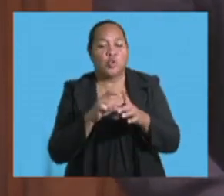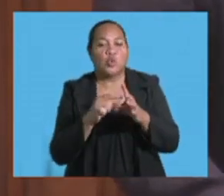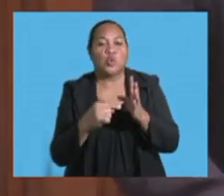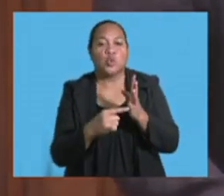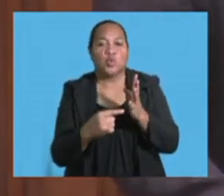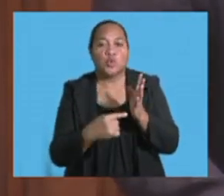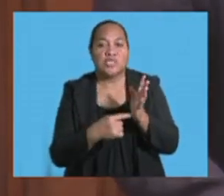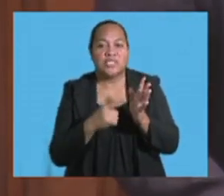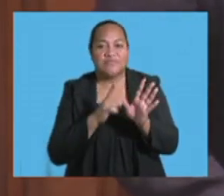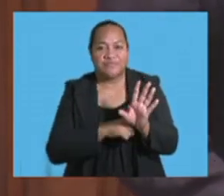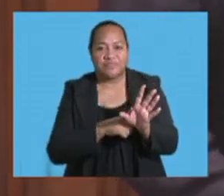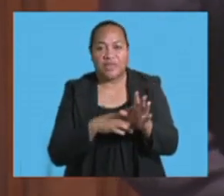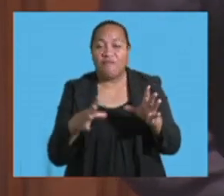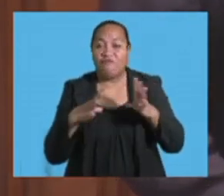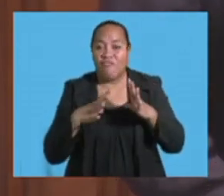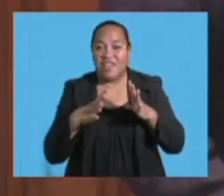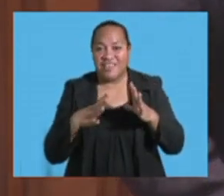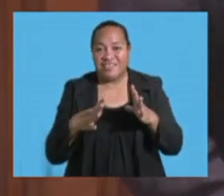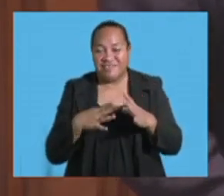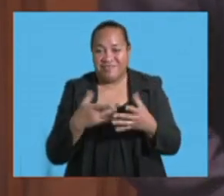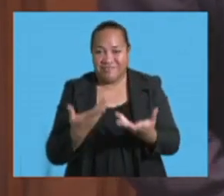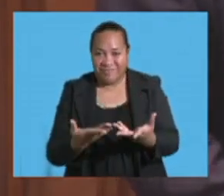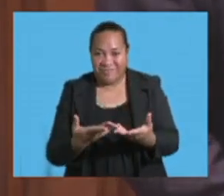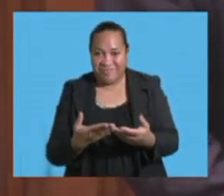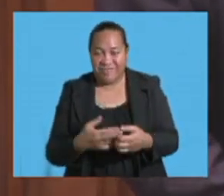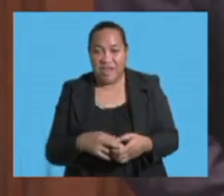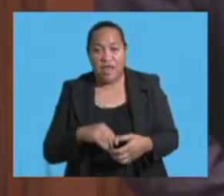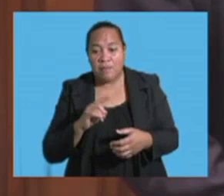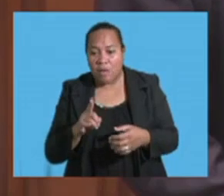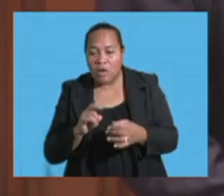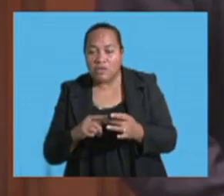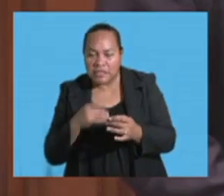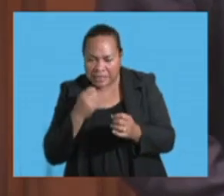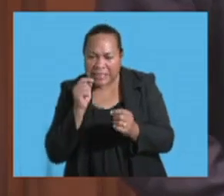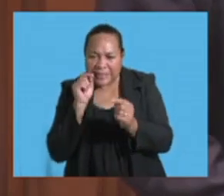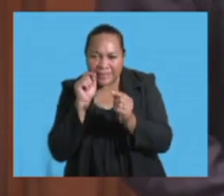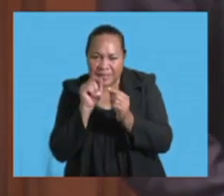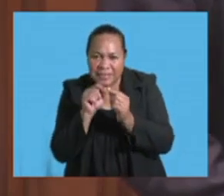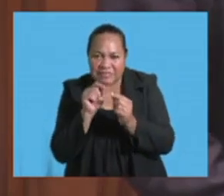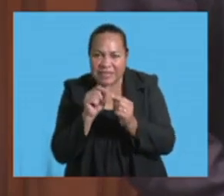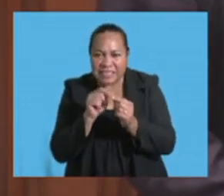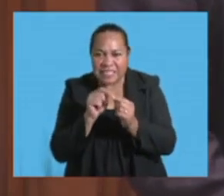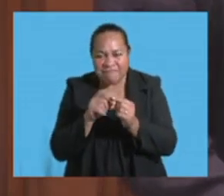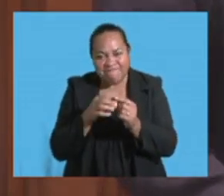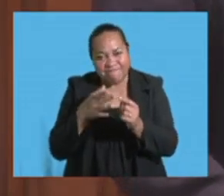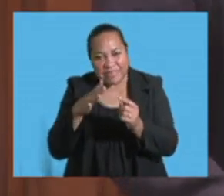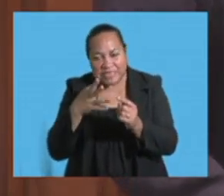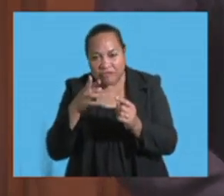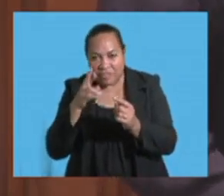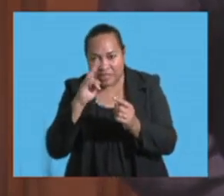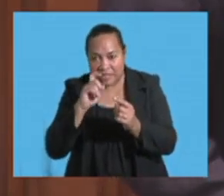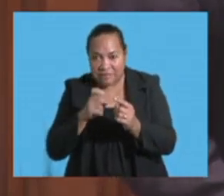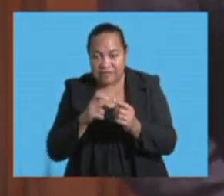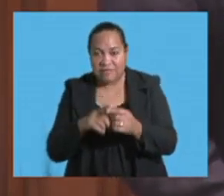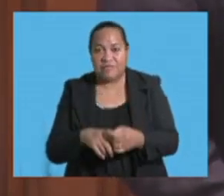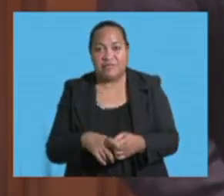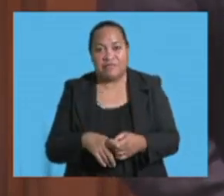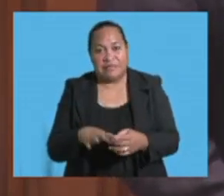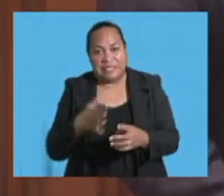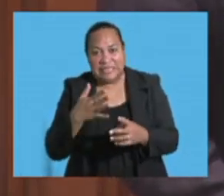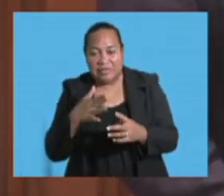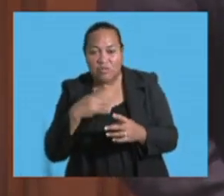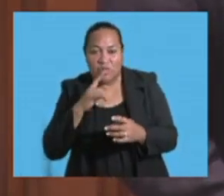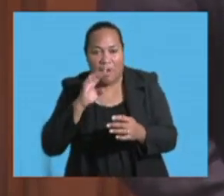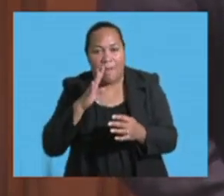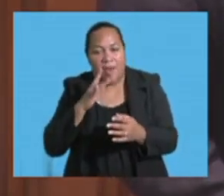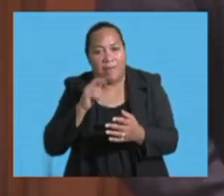However, the respective tax incentive is subject to specific conditions. for commercial agriculture and